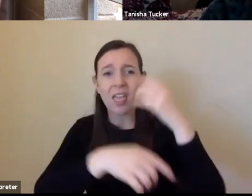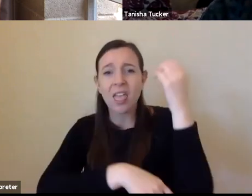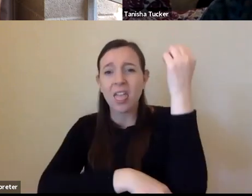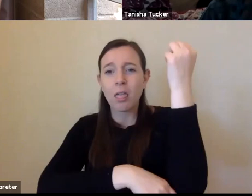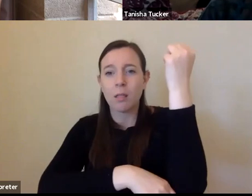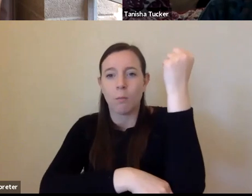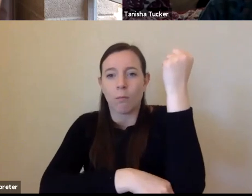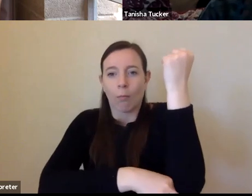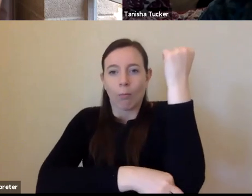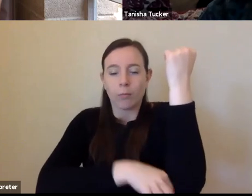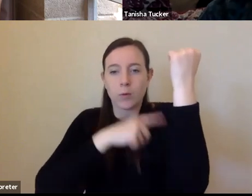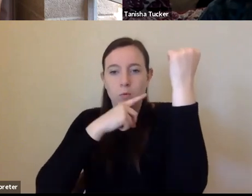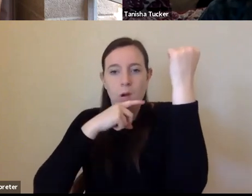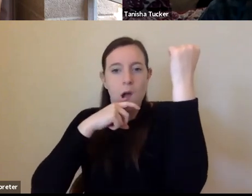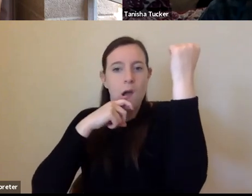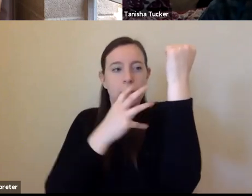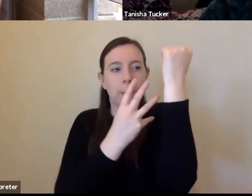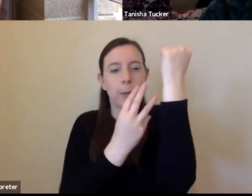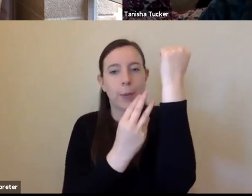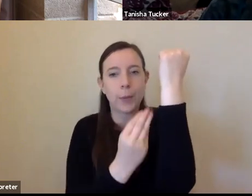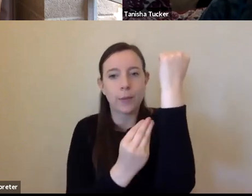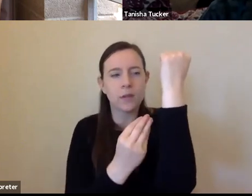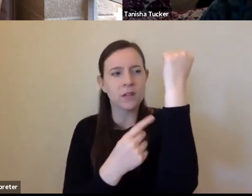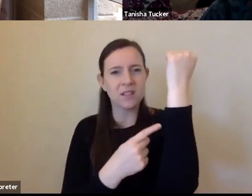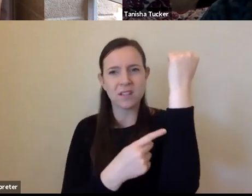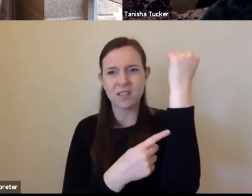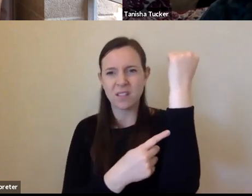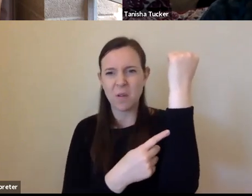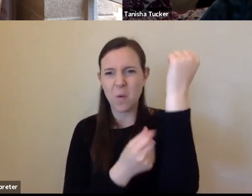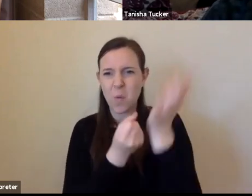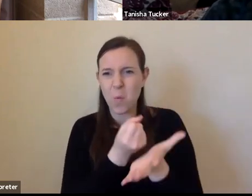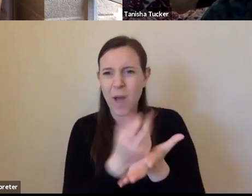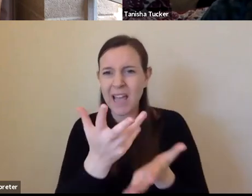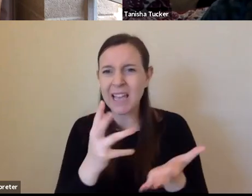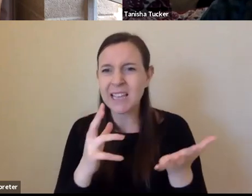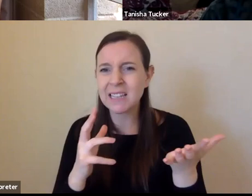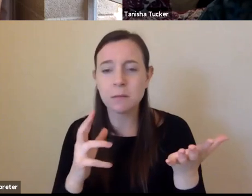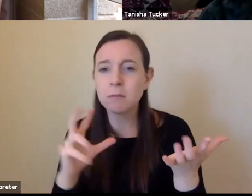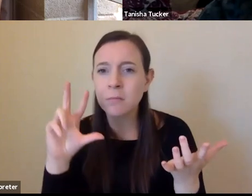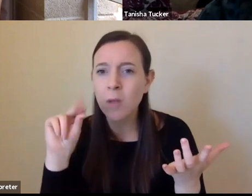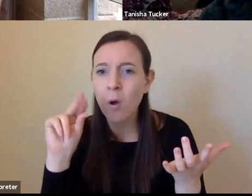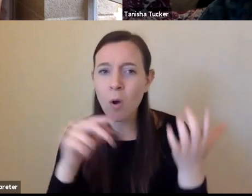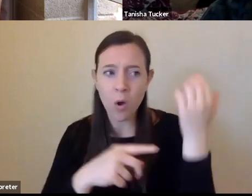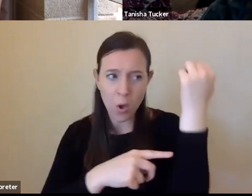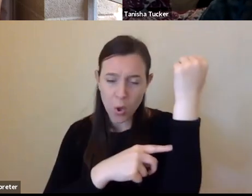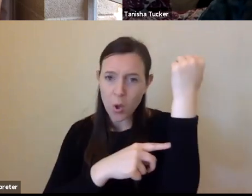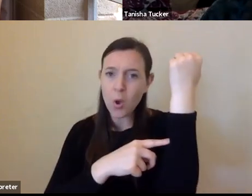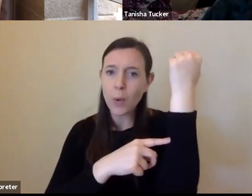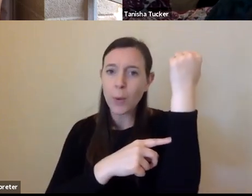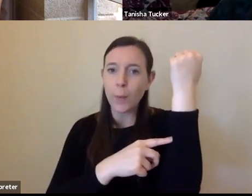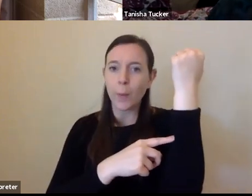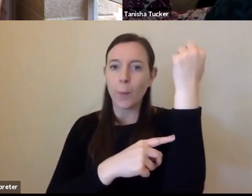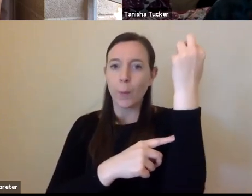fell over, but we use the ribs, we take and we reuse the vessel that it was, and